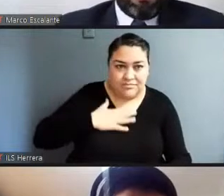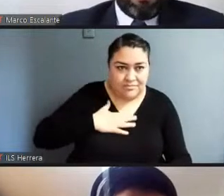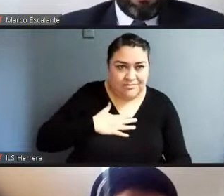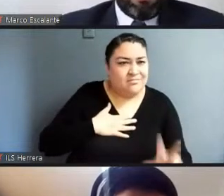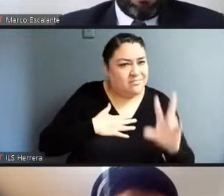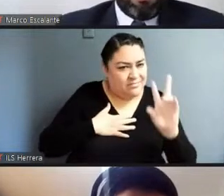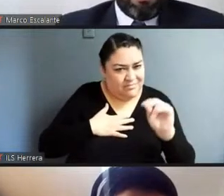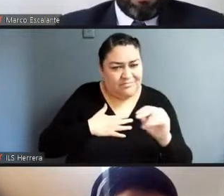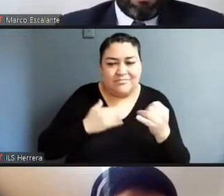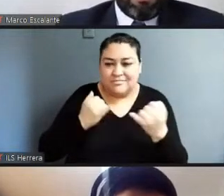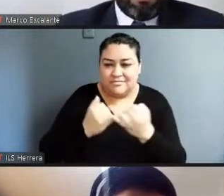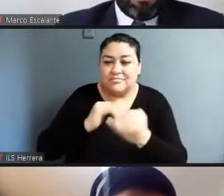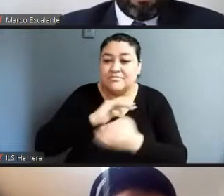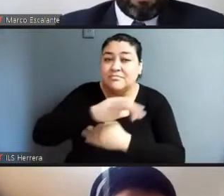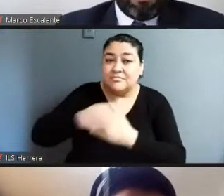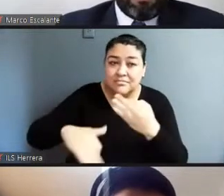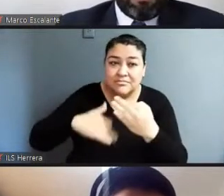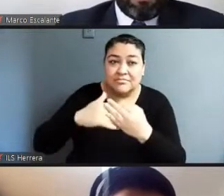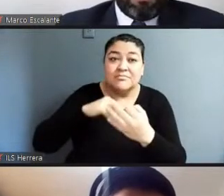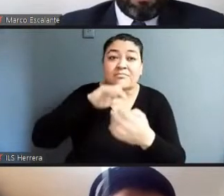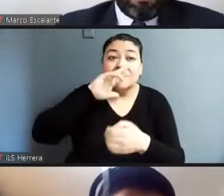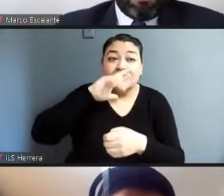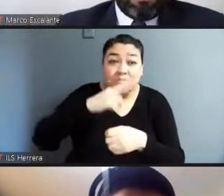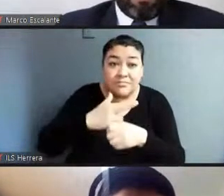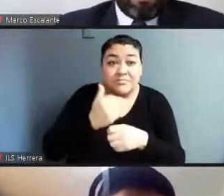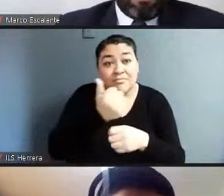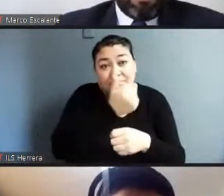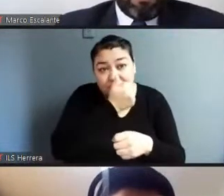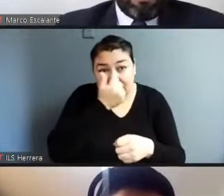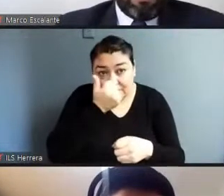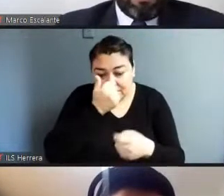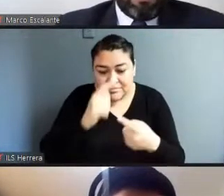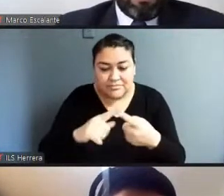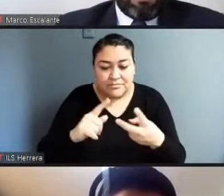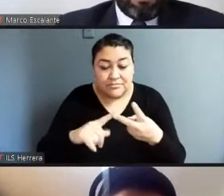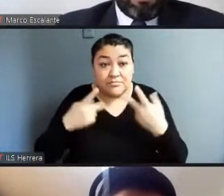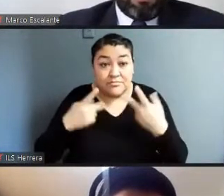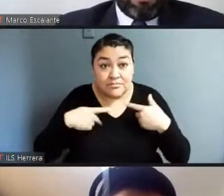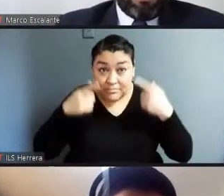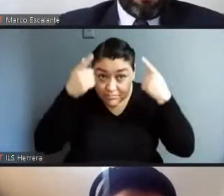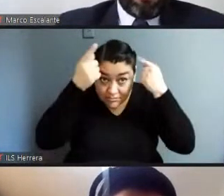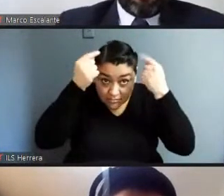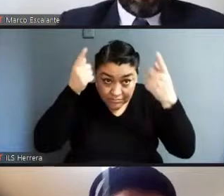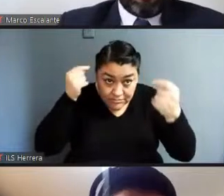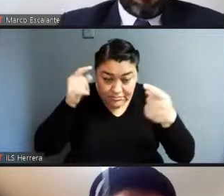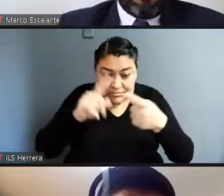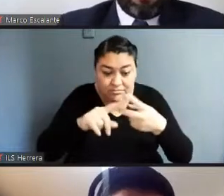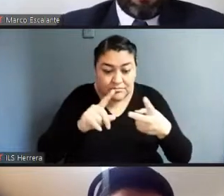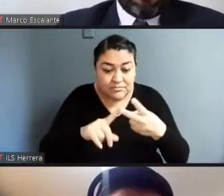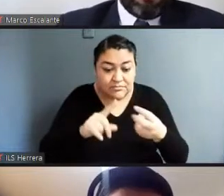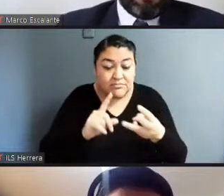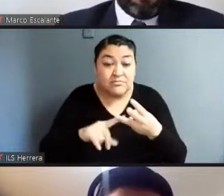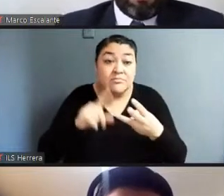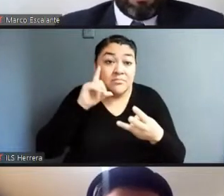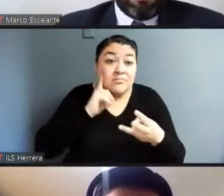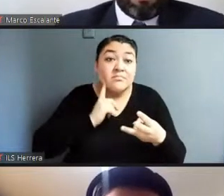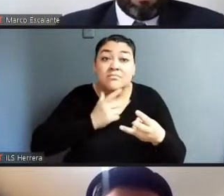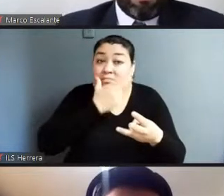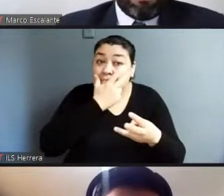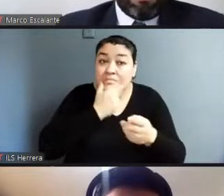work from medical school authorities. There has been the participation of